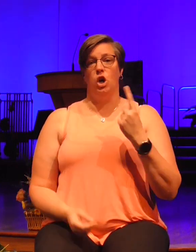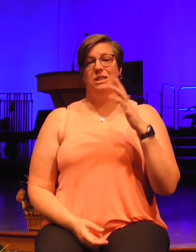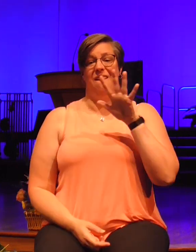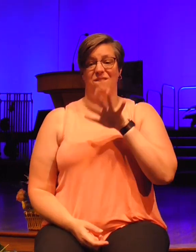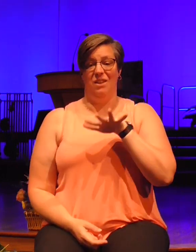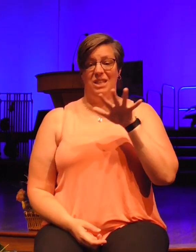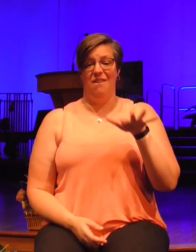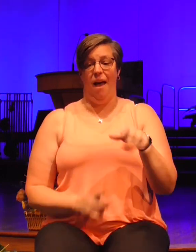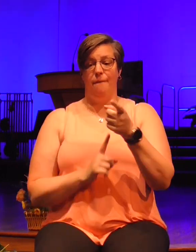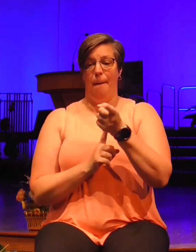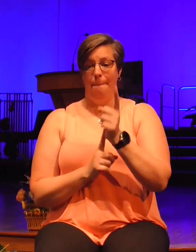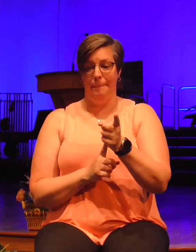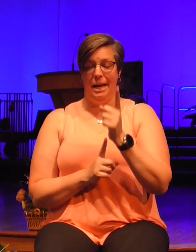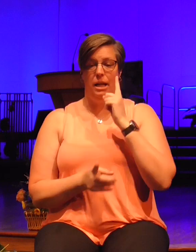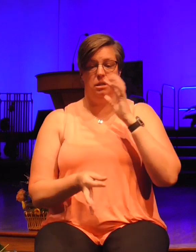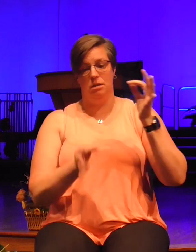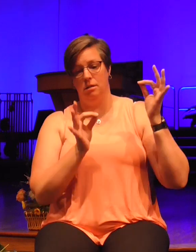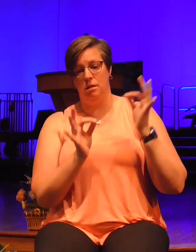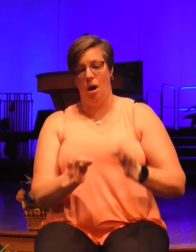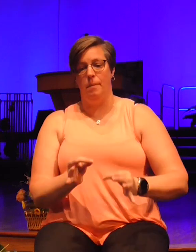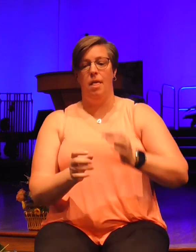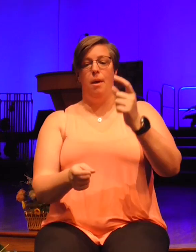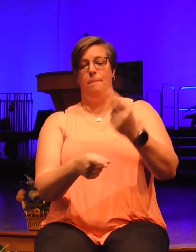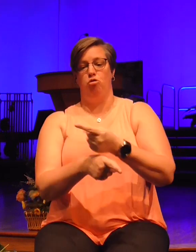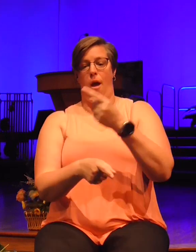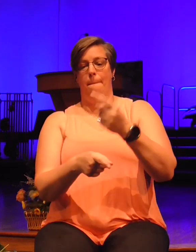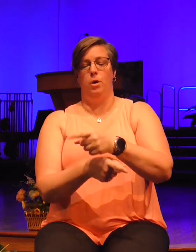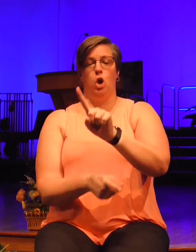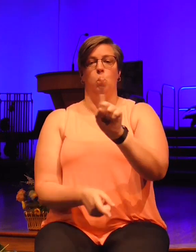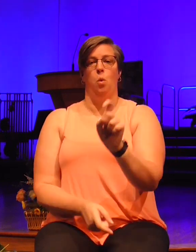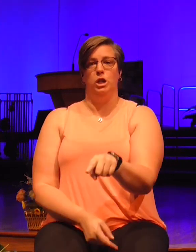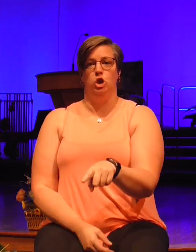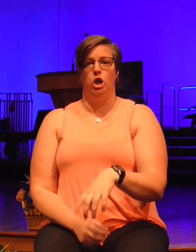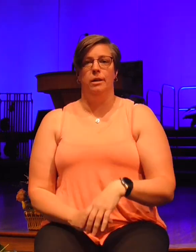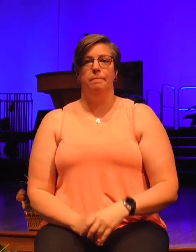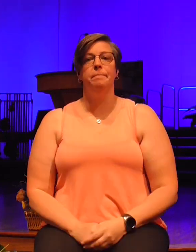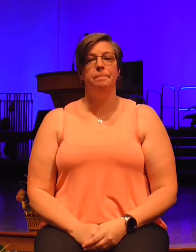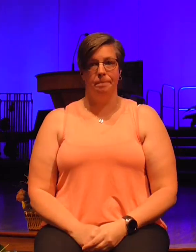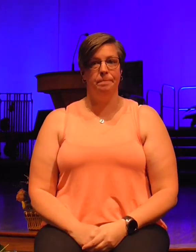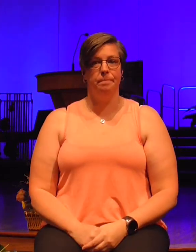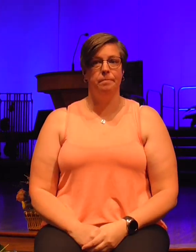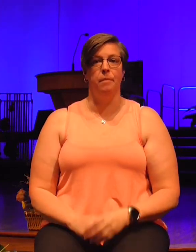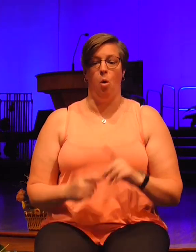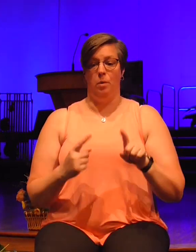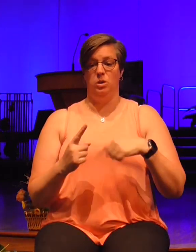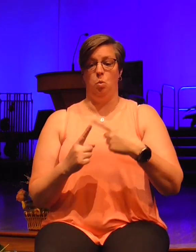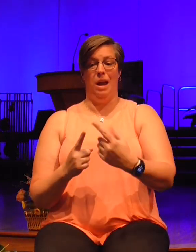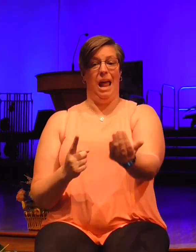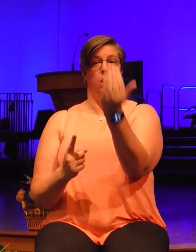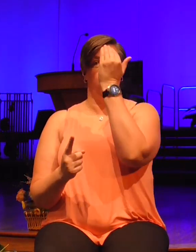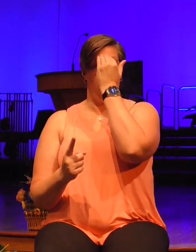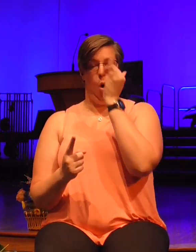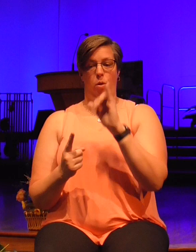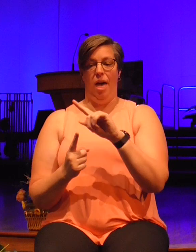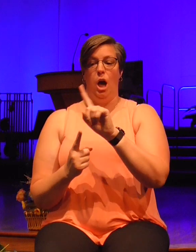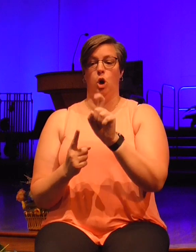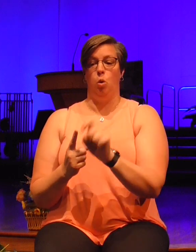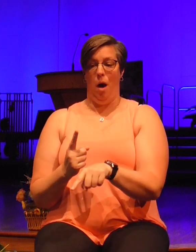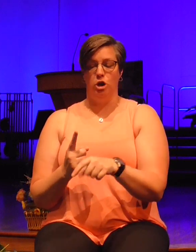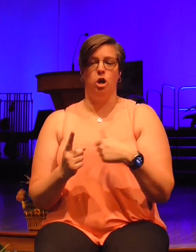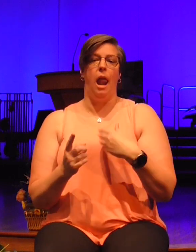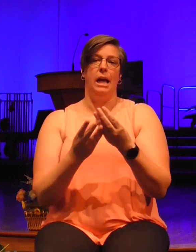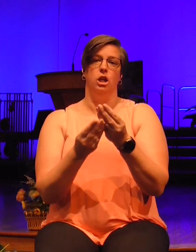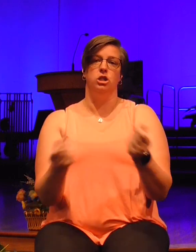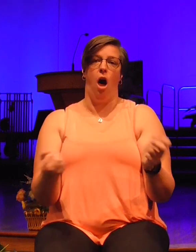minutes determining the proper question to ask. For once I know the proper question, I could solve